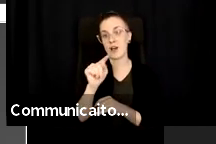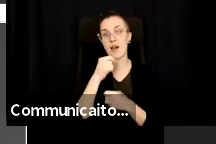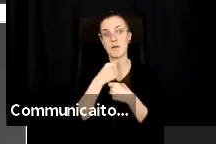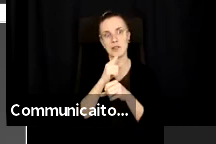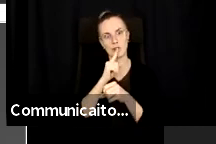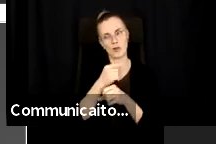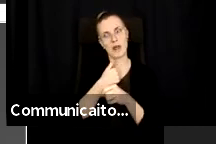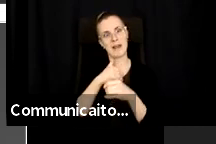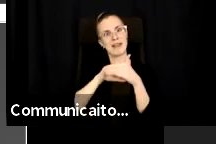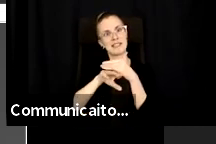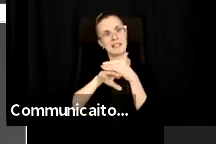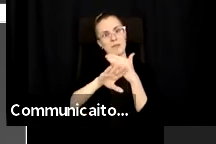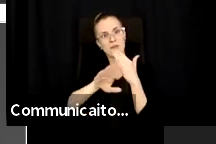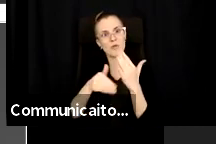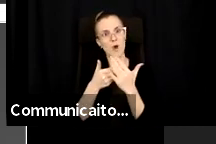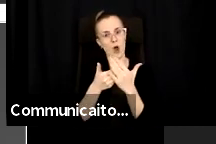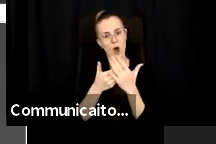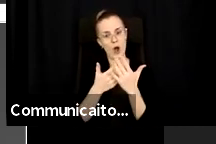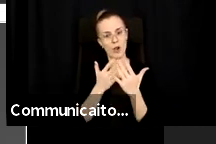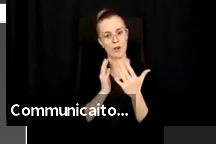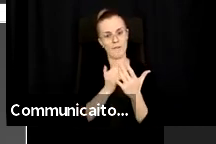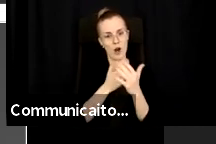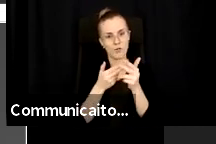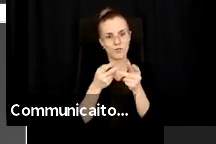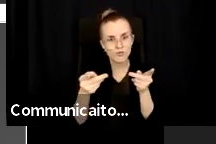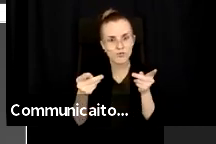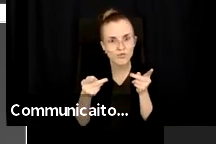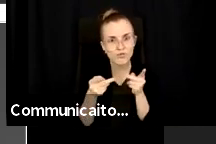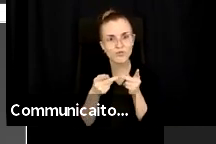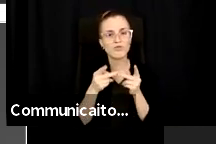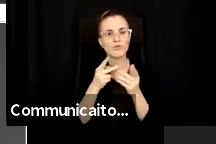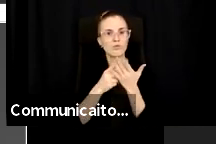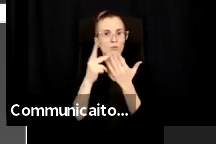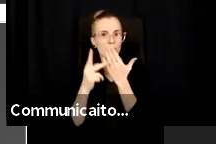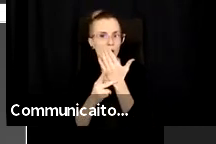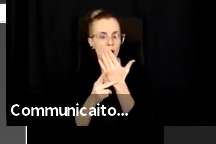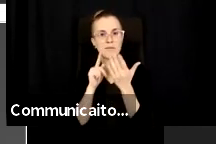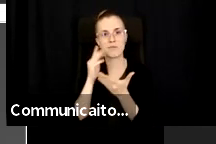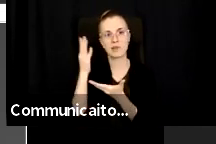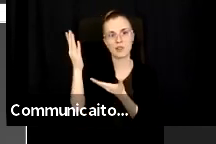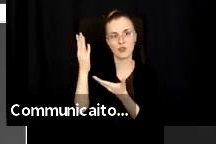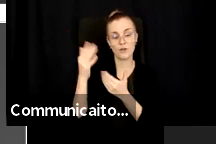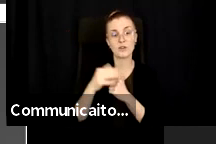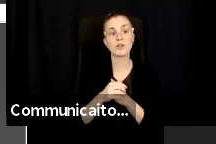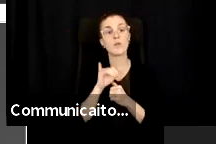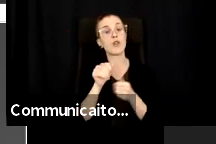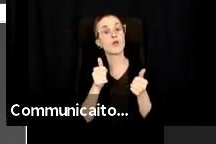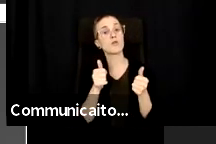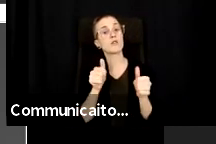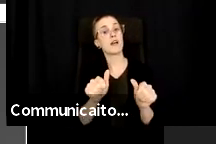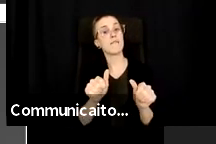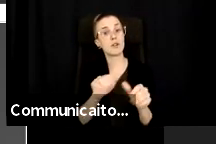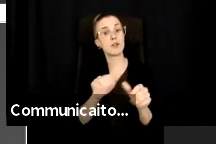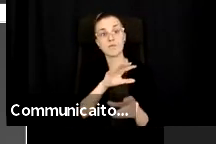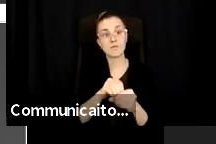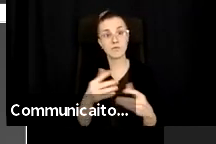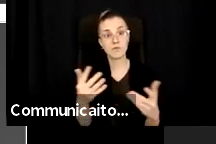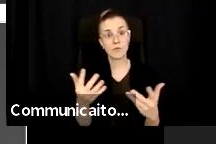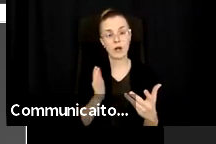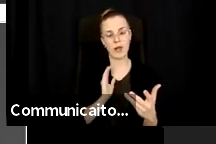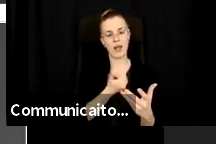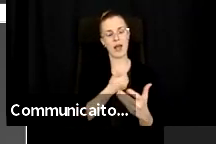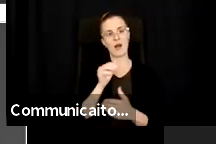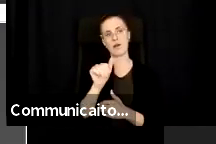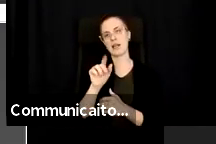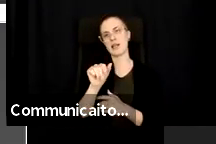facilities, programs, and services. These efforts include updating our ADA transition plan that will guide